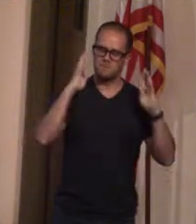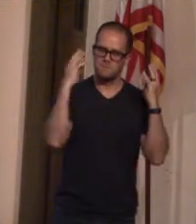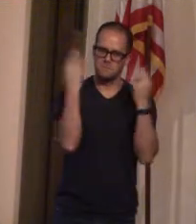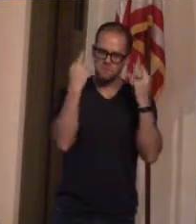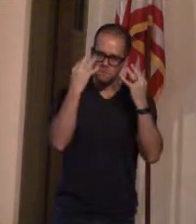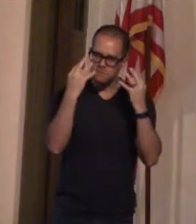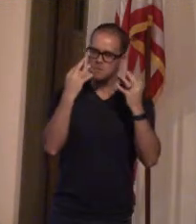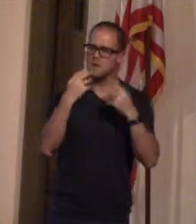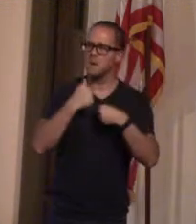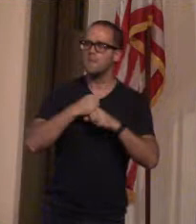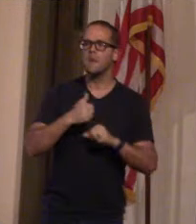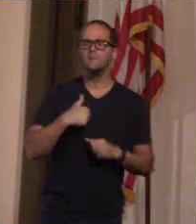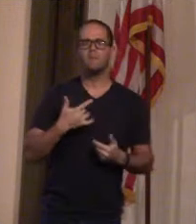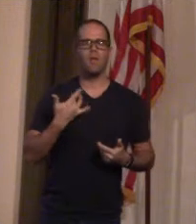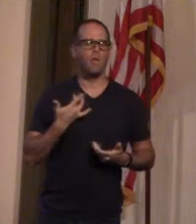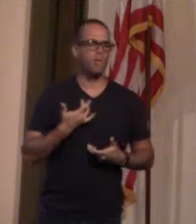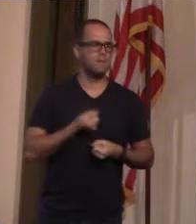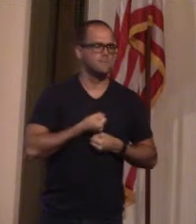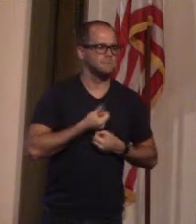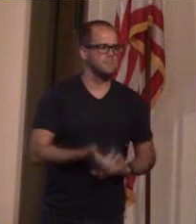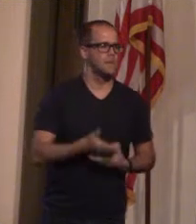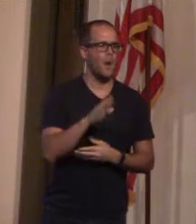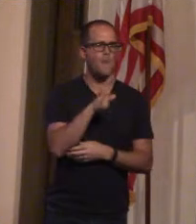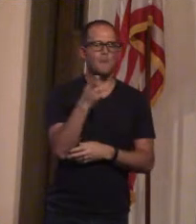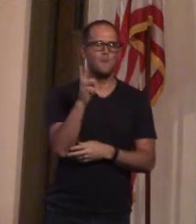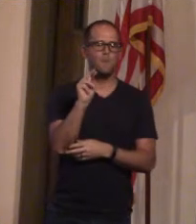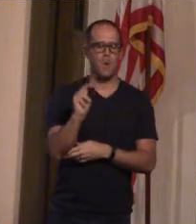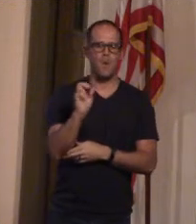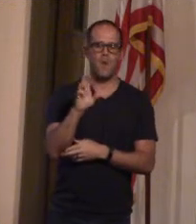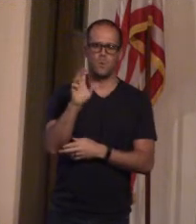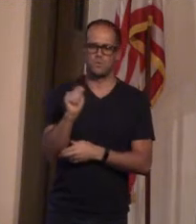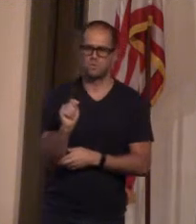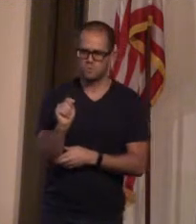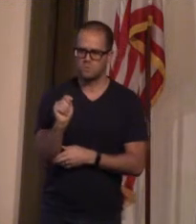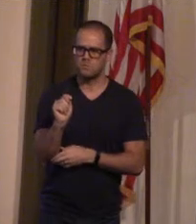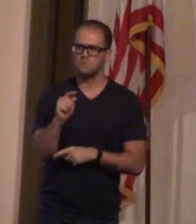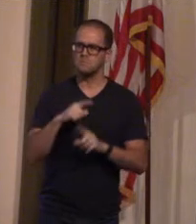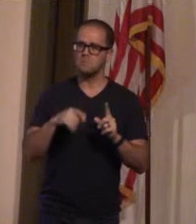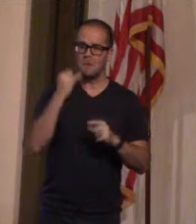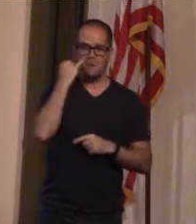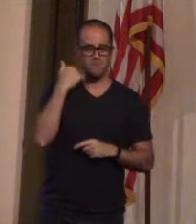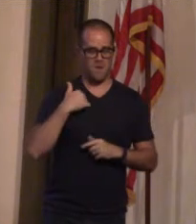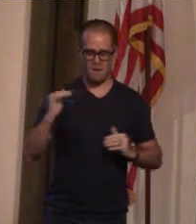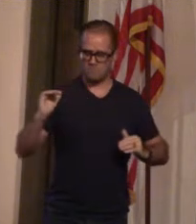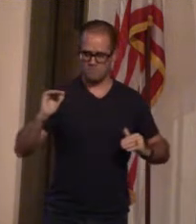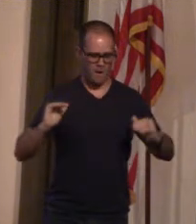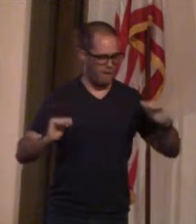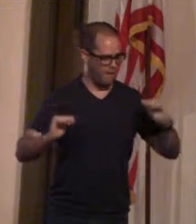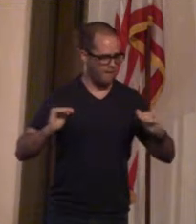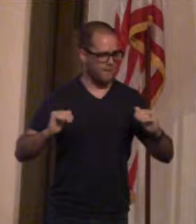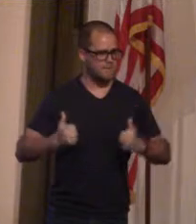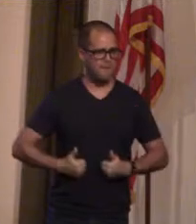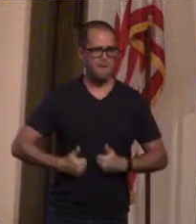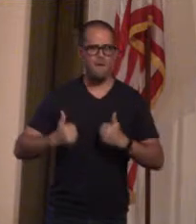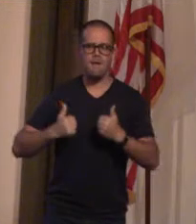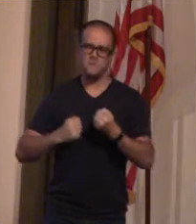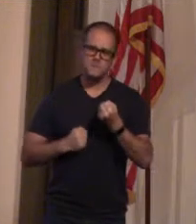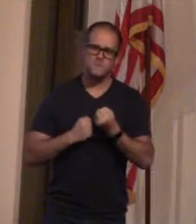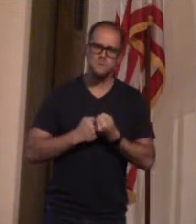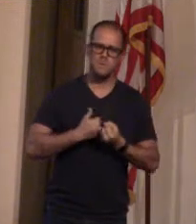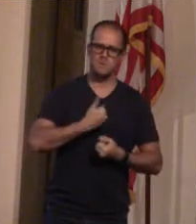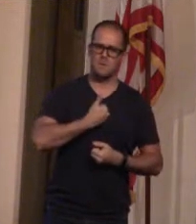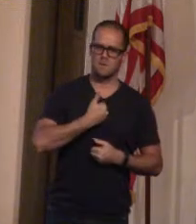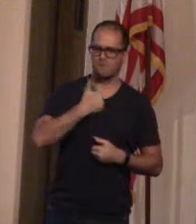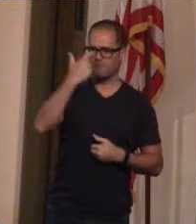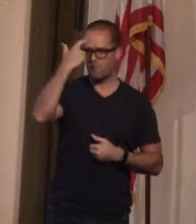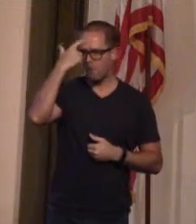work with my life. That way lies madness and also